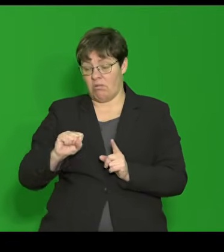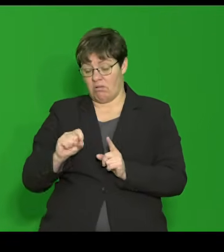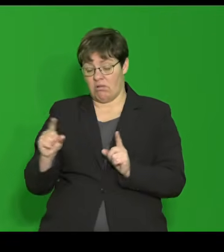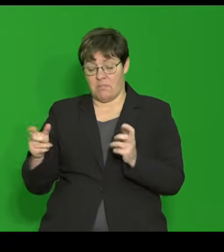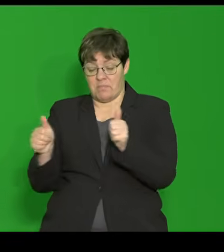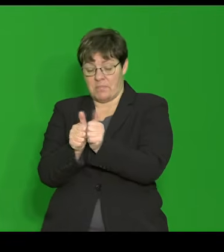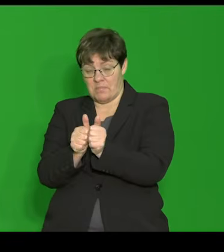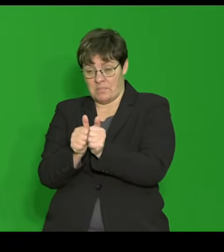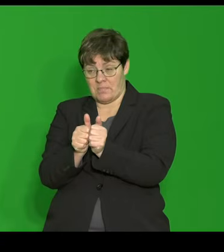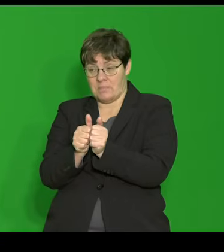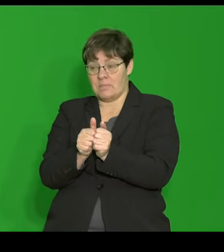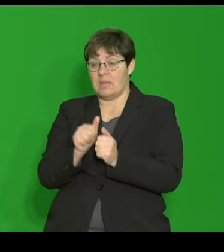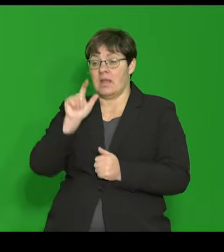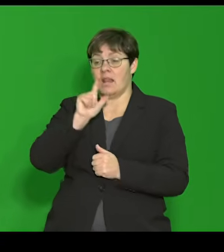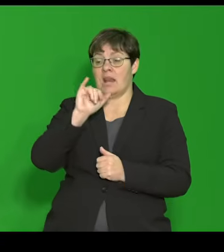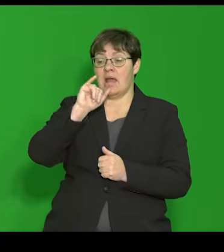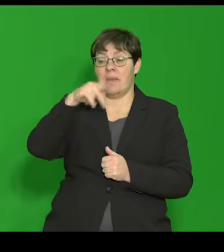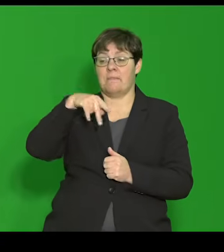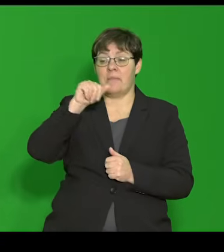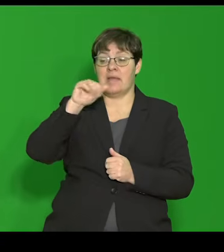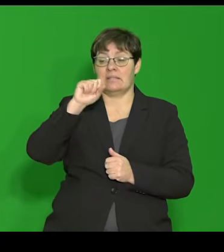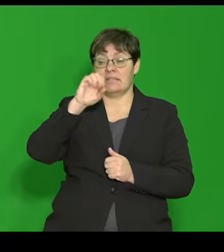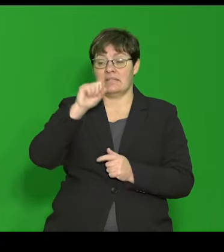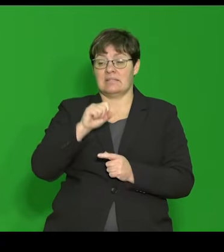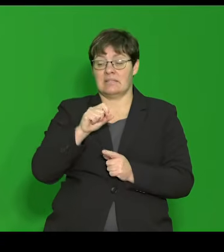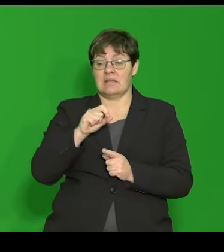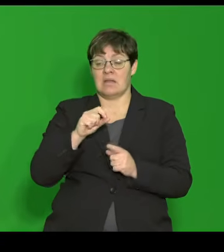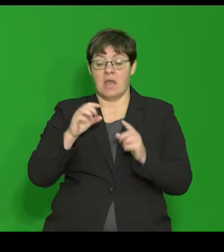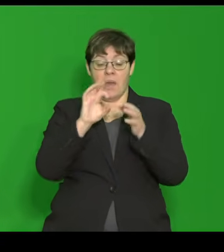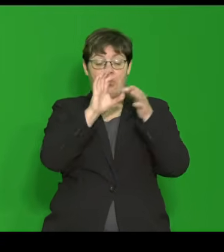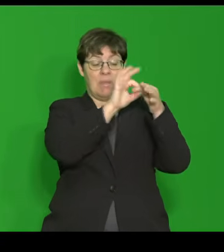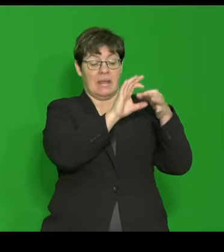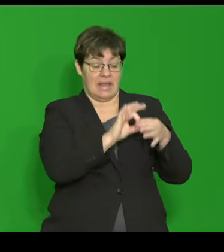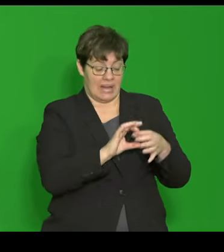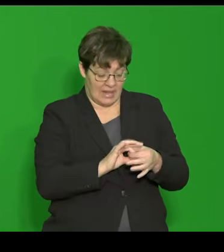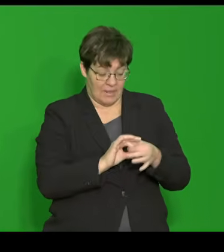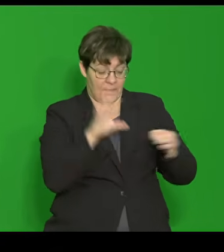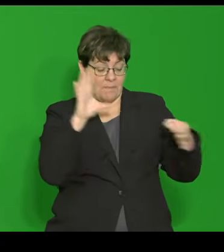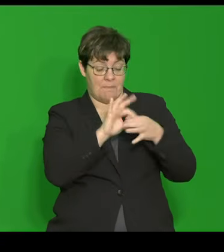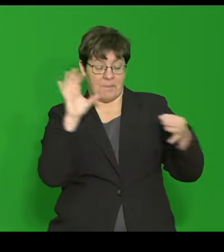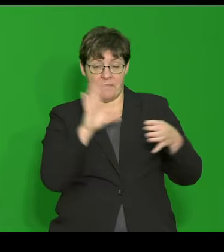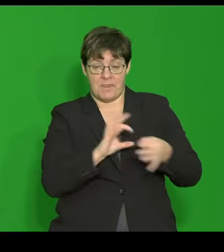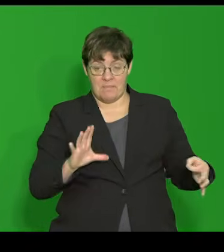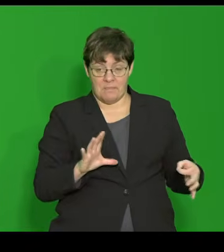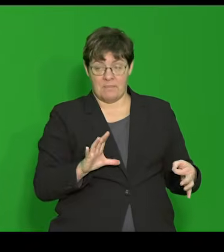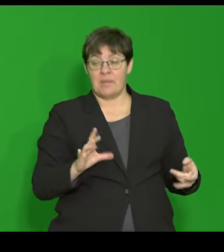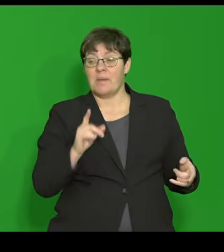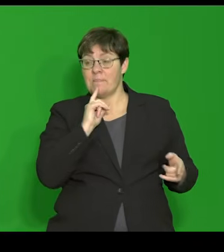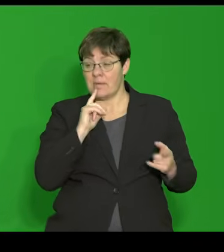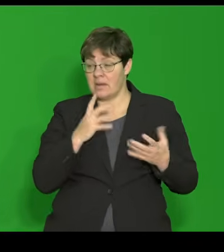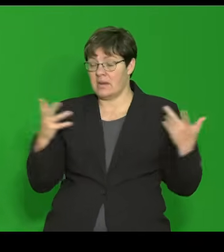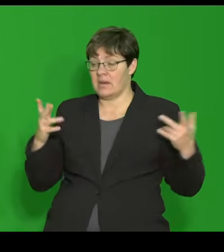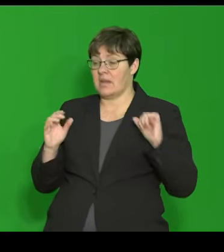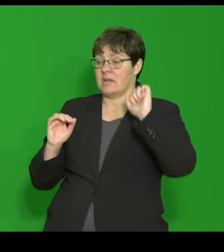glycerol molecules. Again, lipases break down the ester bonds, causing them to